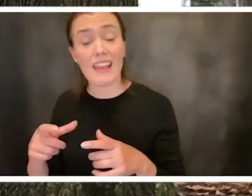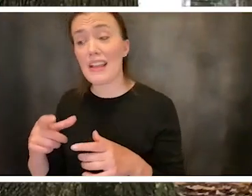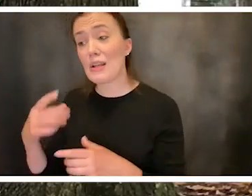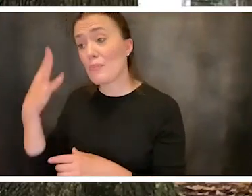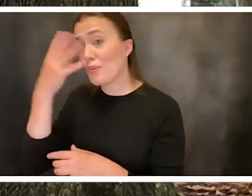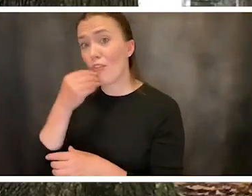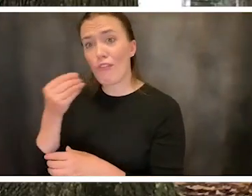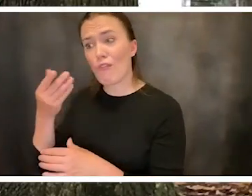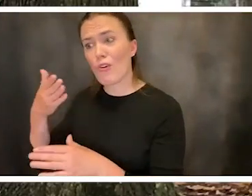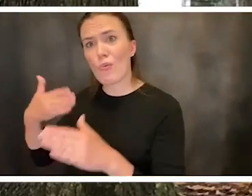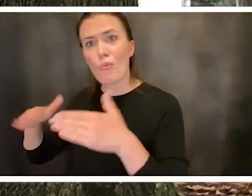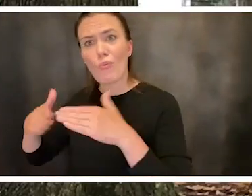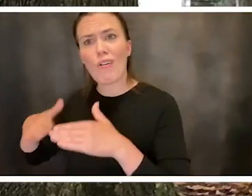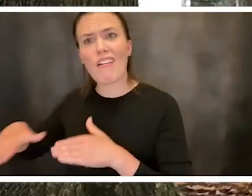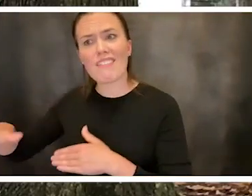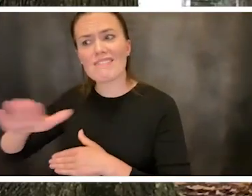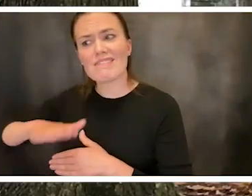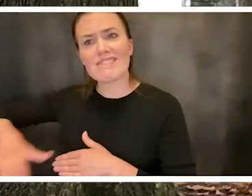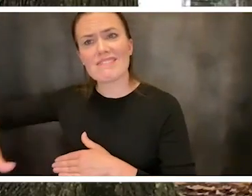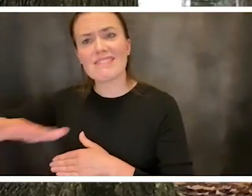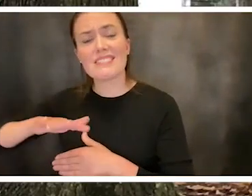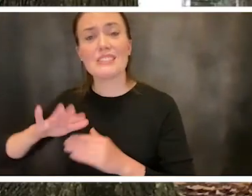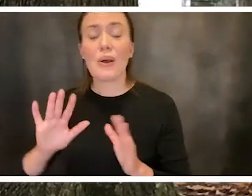very serene. So with a little bit of